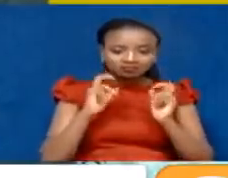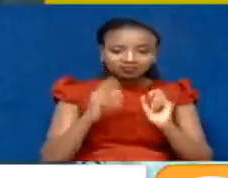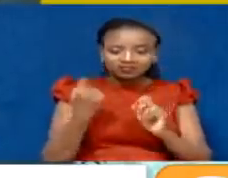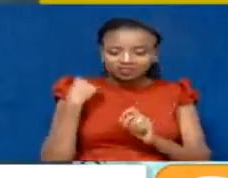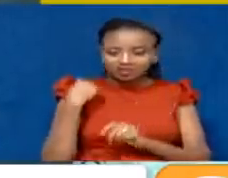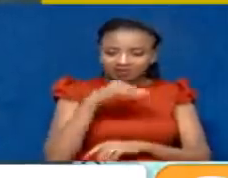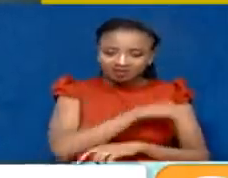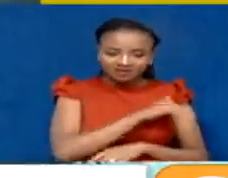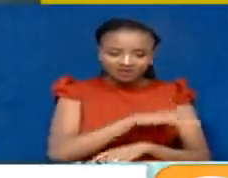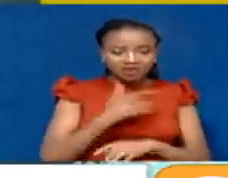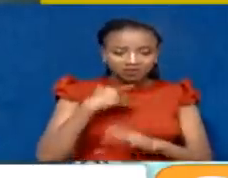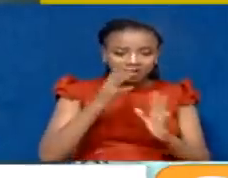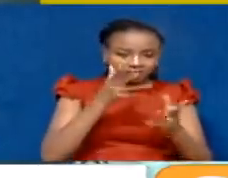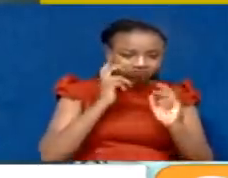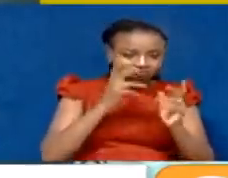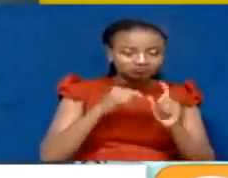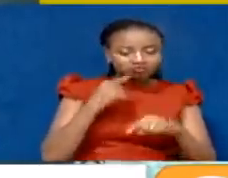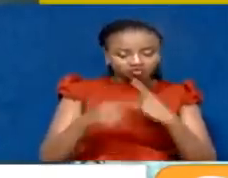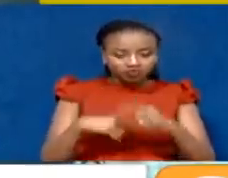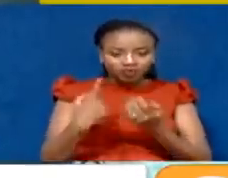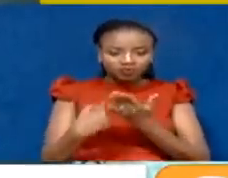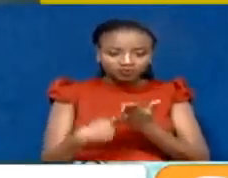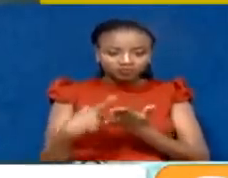in the evening yesterday. They are still under